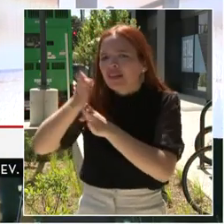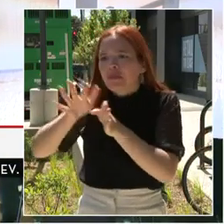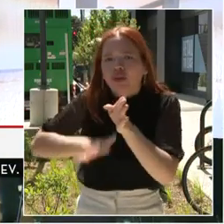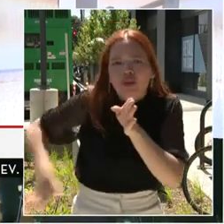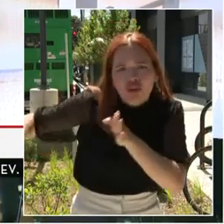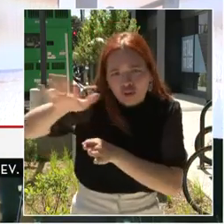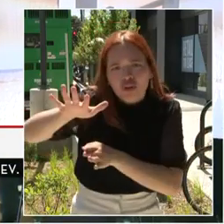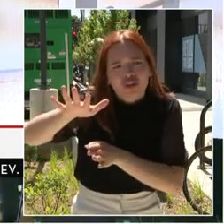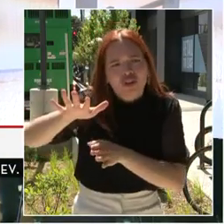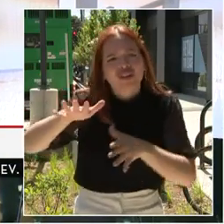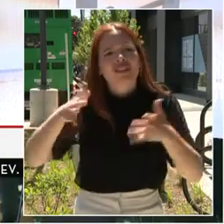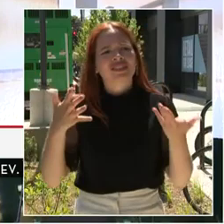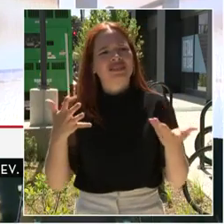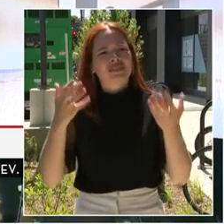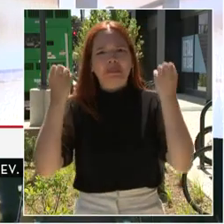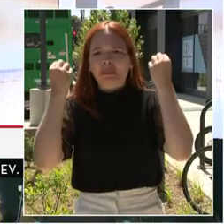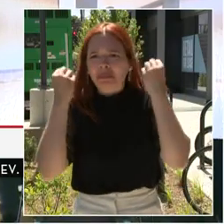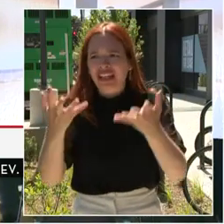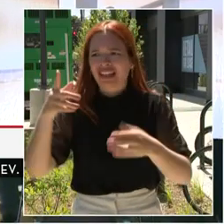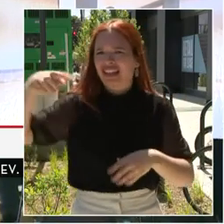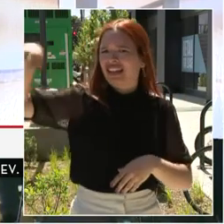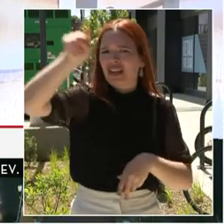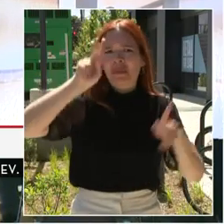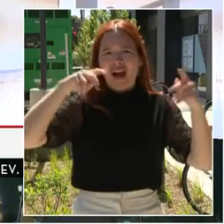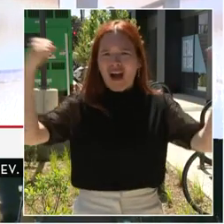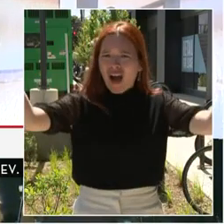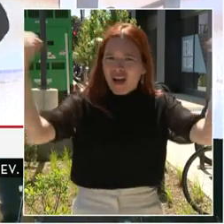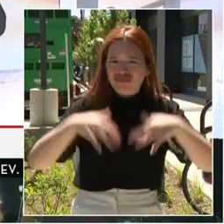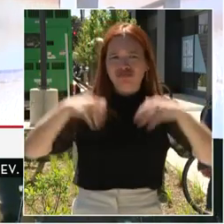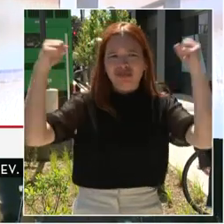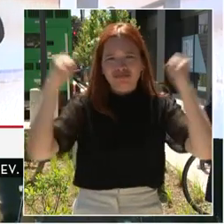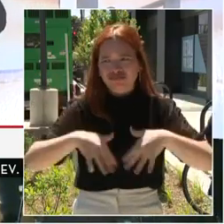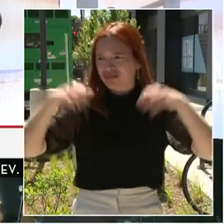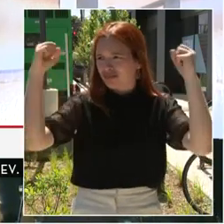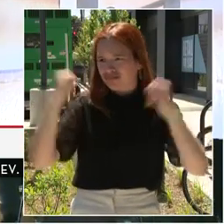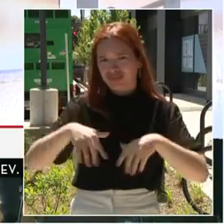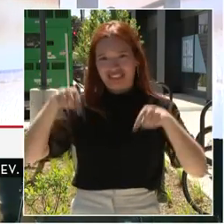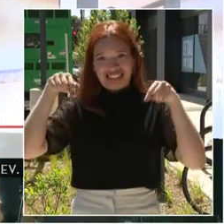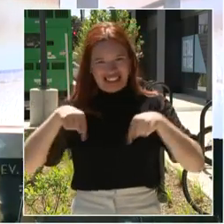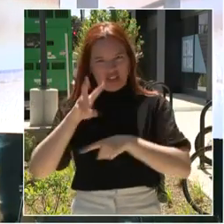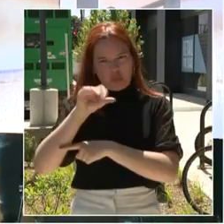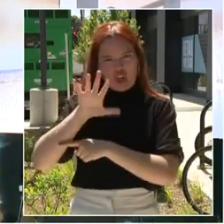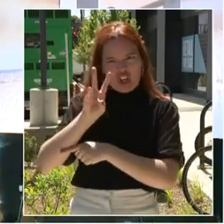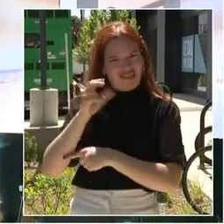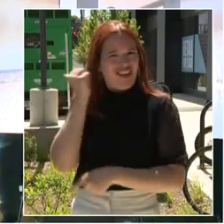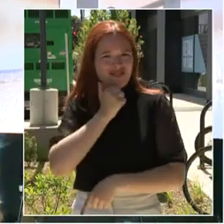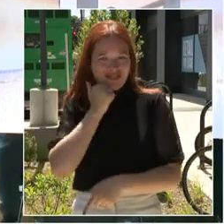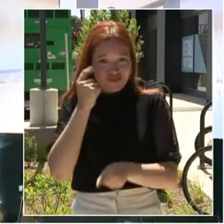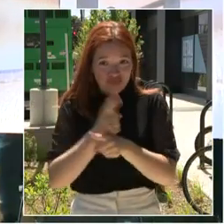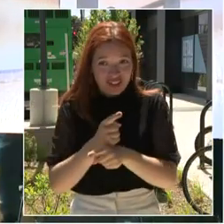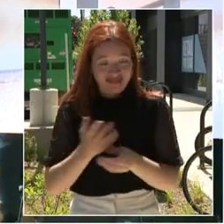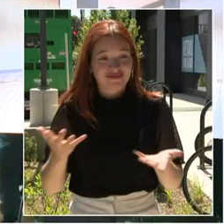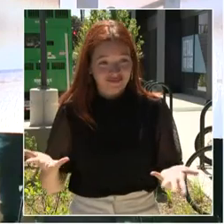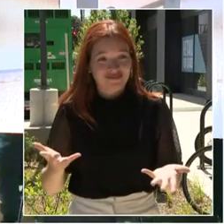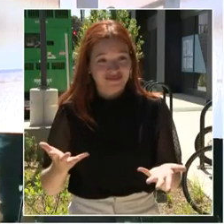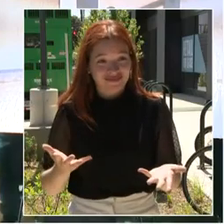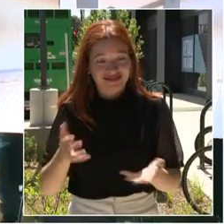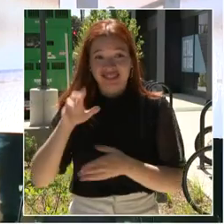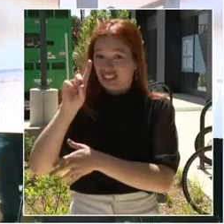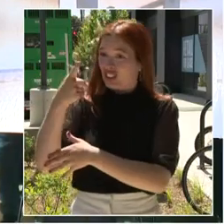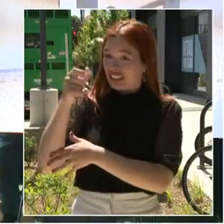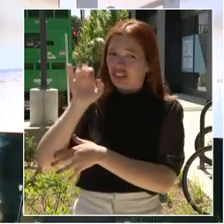day. And I can tell you every day, because that's how much DGS works, every day. And while they're here, as